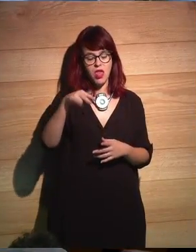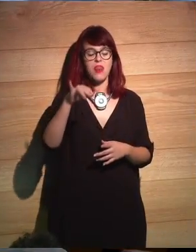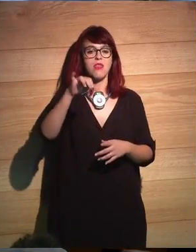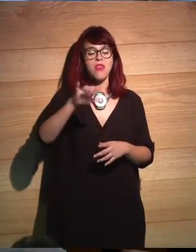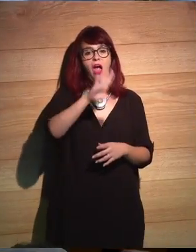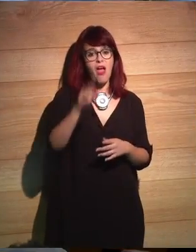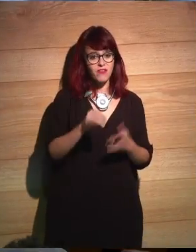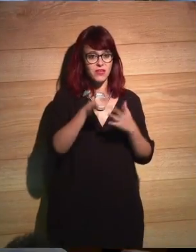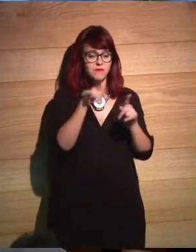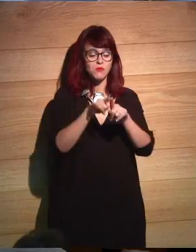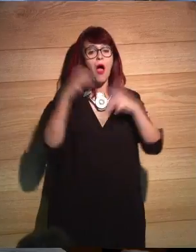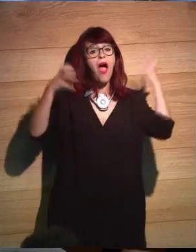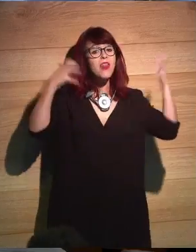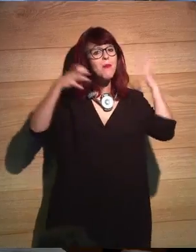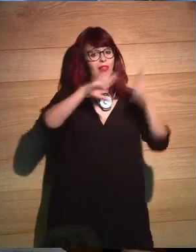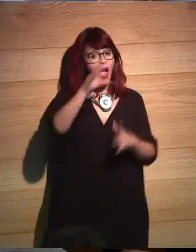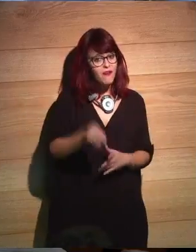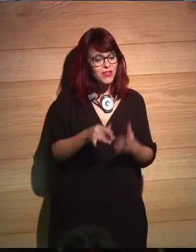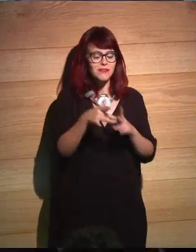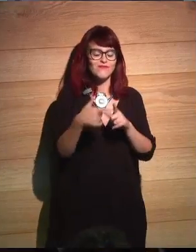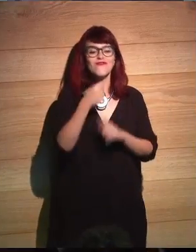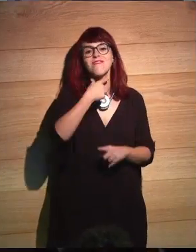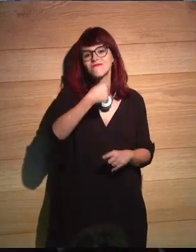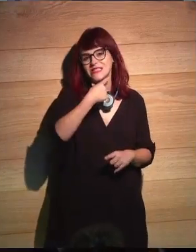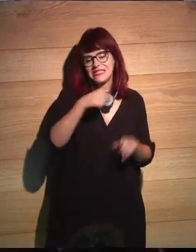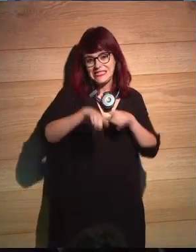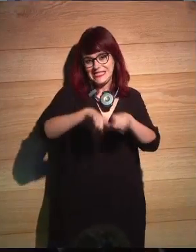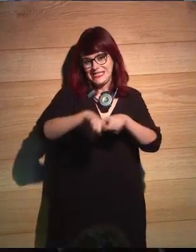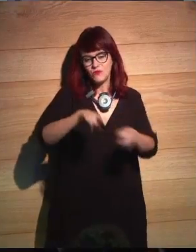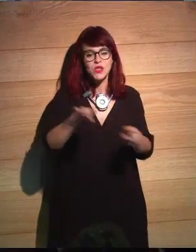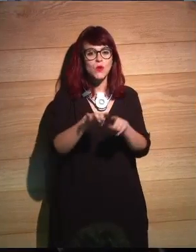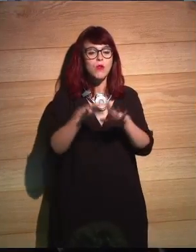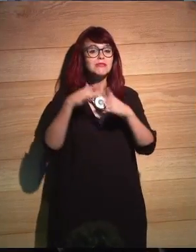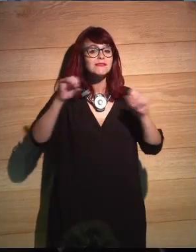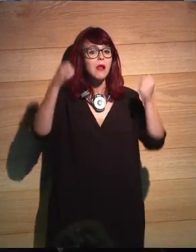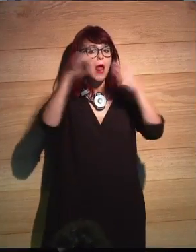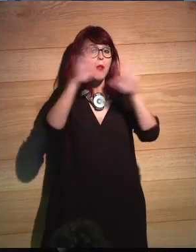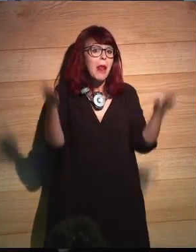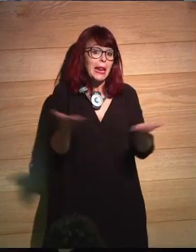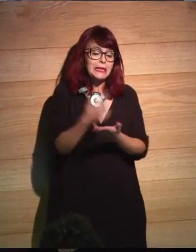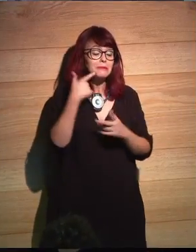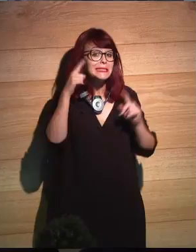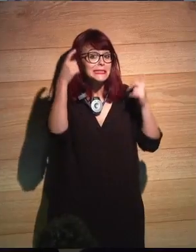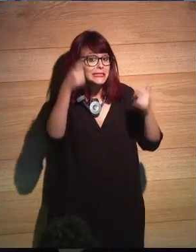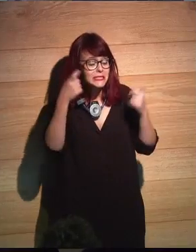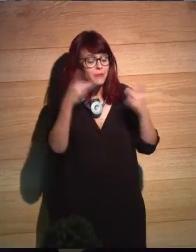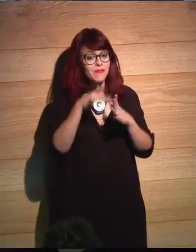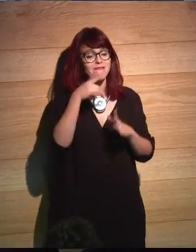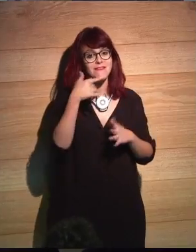ironic literature, and he has written a book which is a satire about saving the